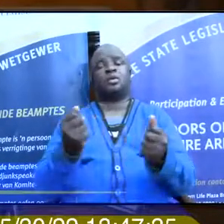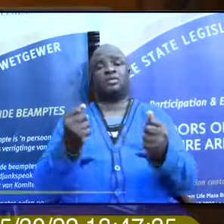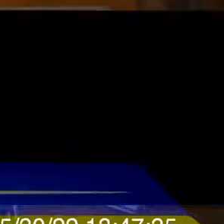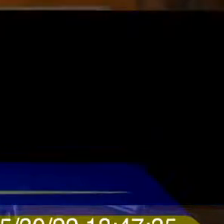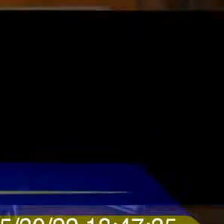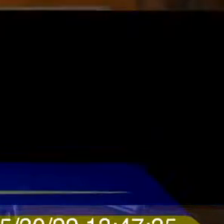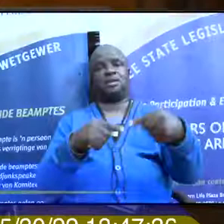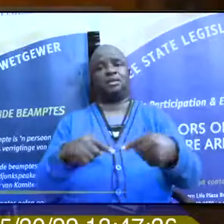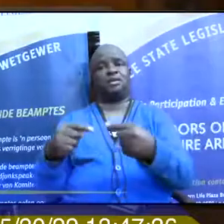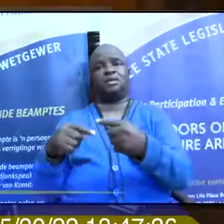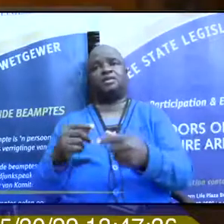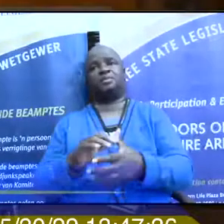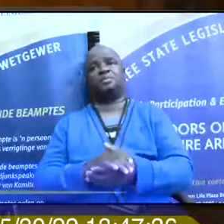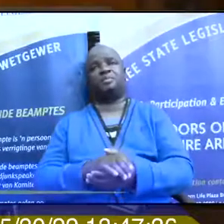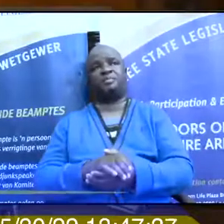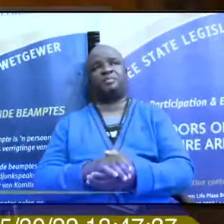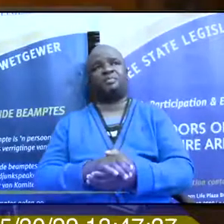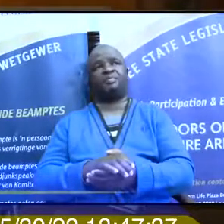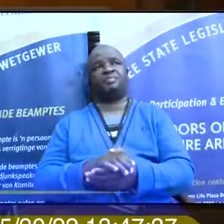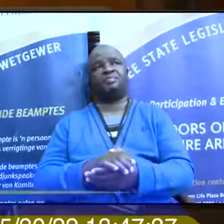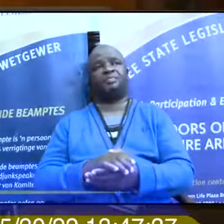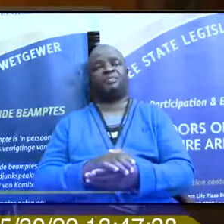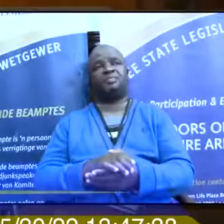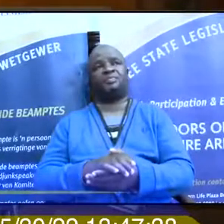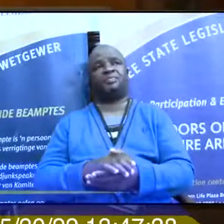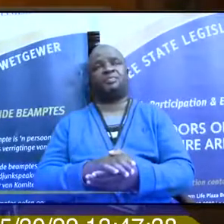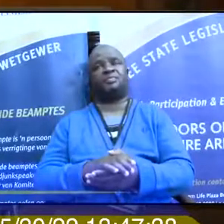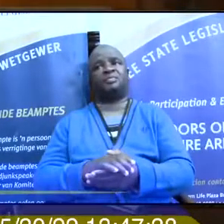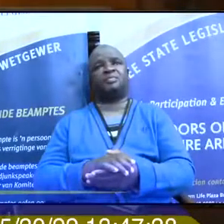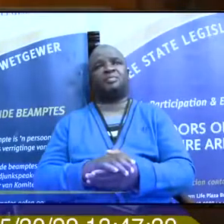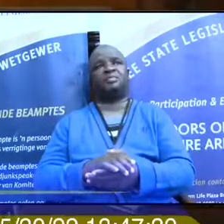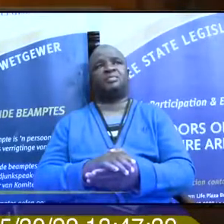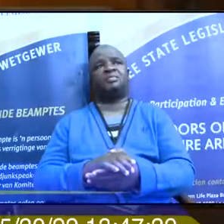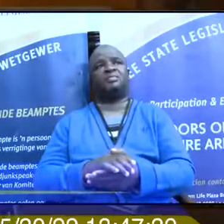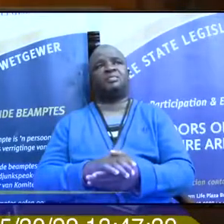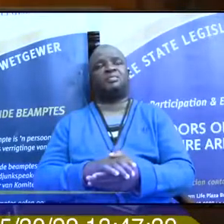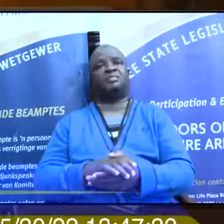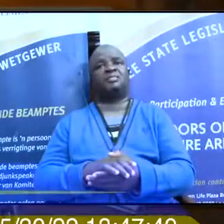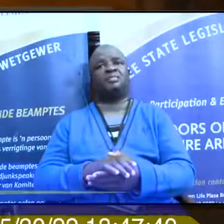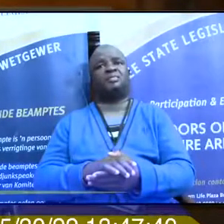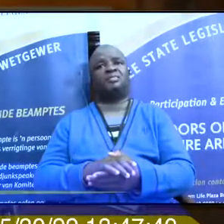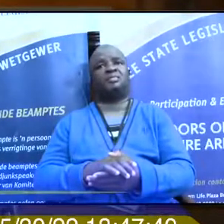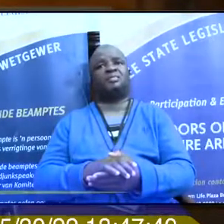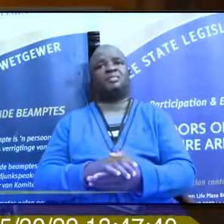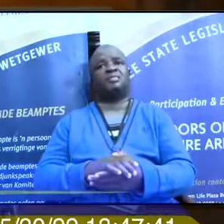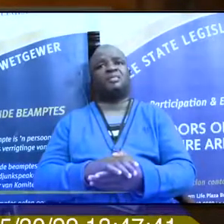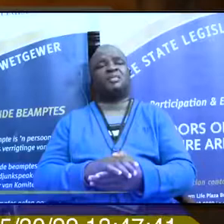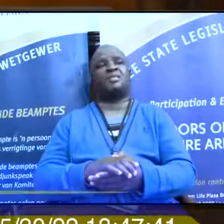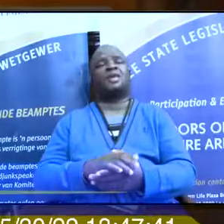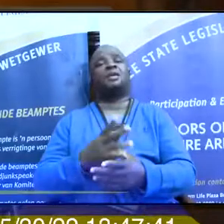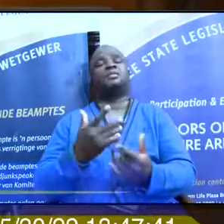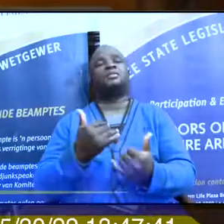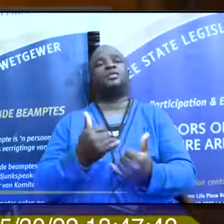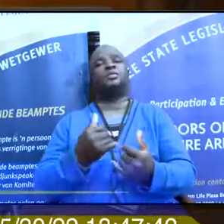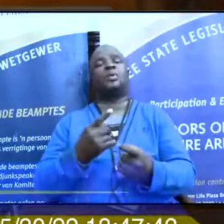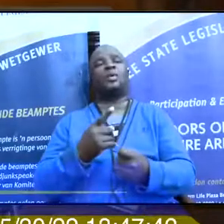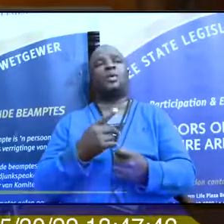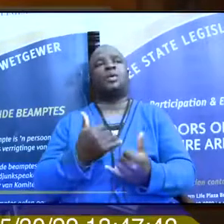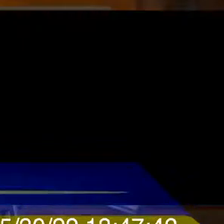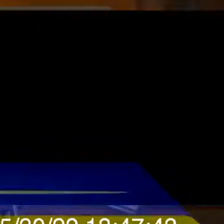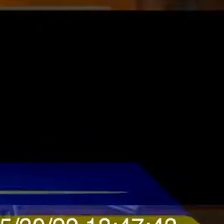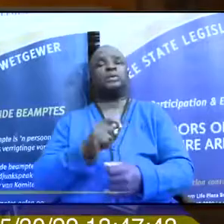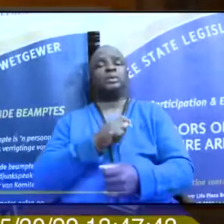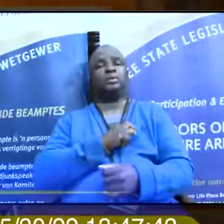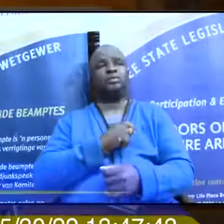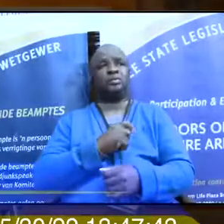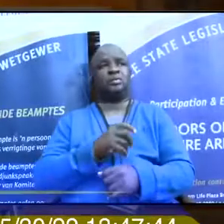year we are confronted with as one year you know i mean as one year united force because here a reality